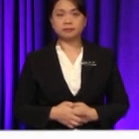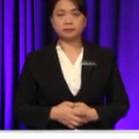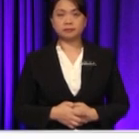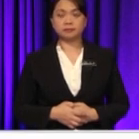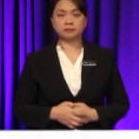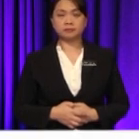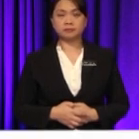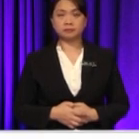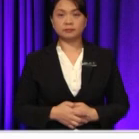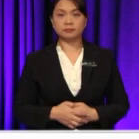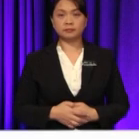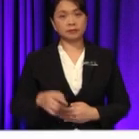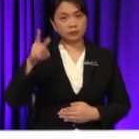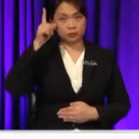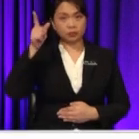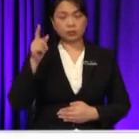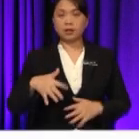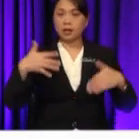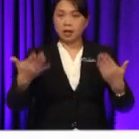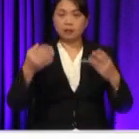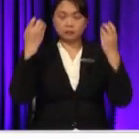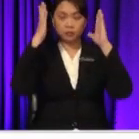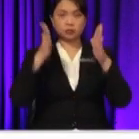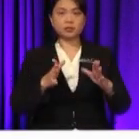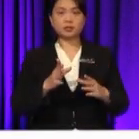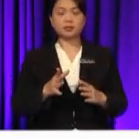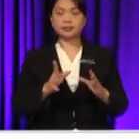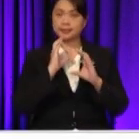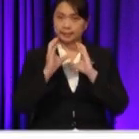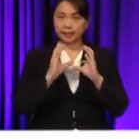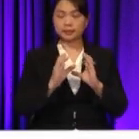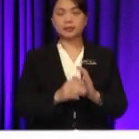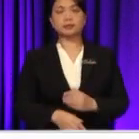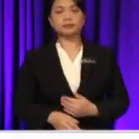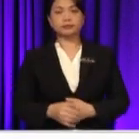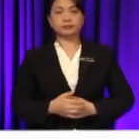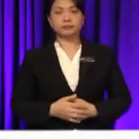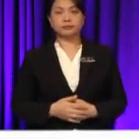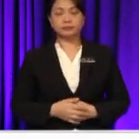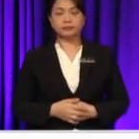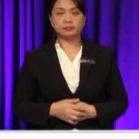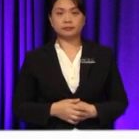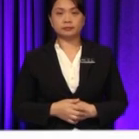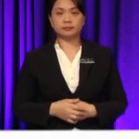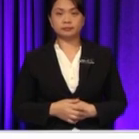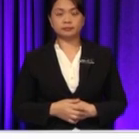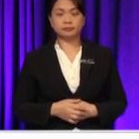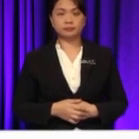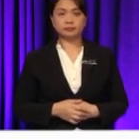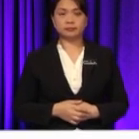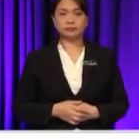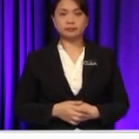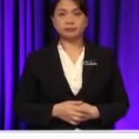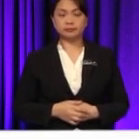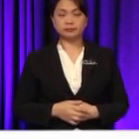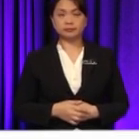your capitalization. And then we need to have a comma here. Okay. With that, eating at home is definitely less expensive than eating